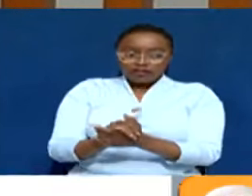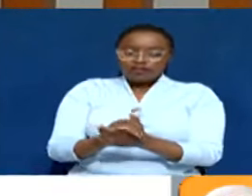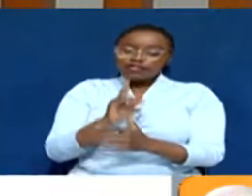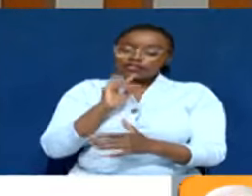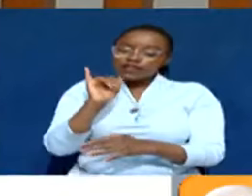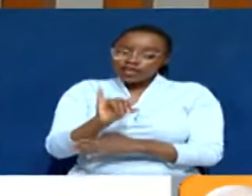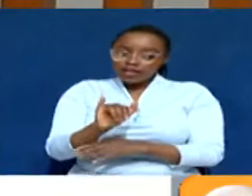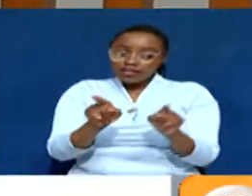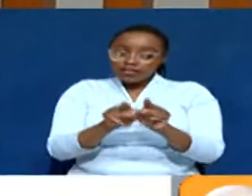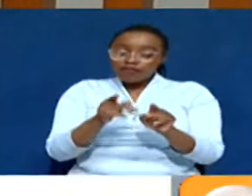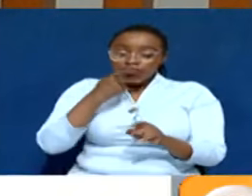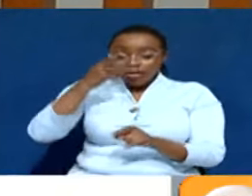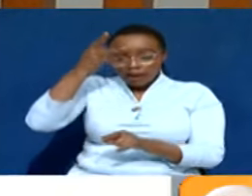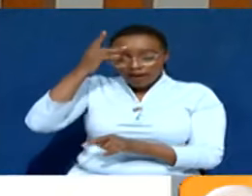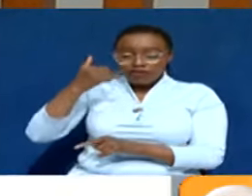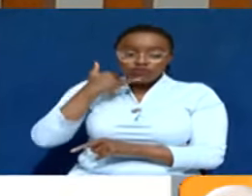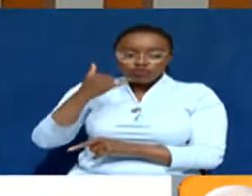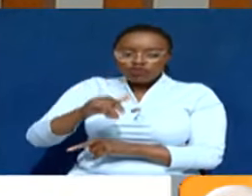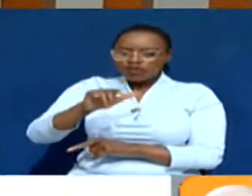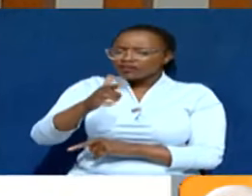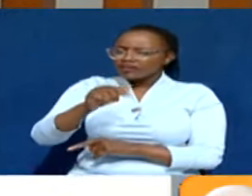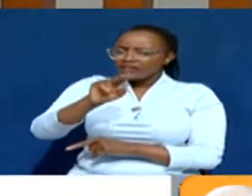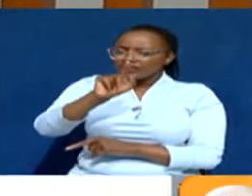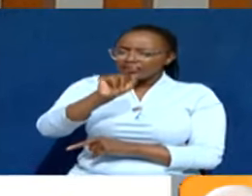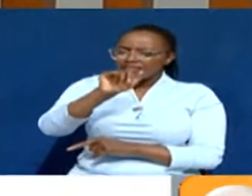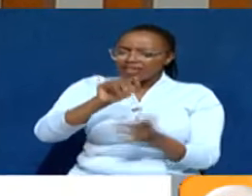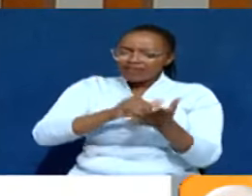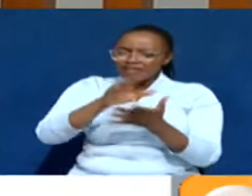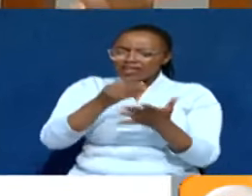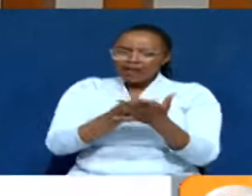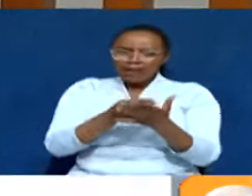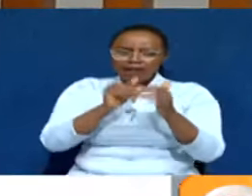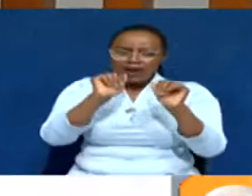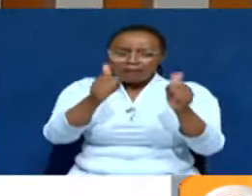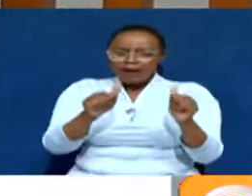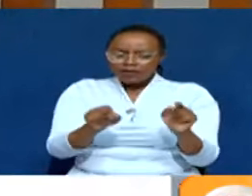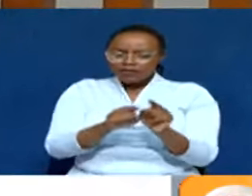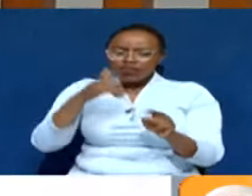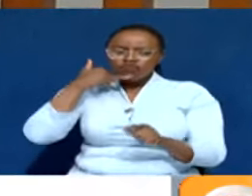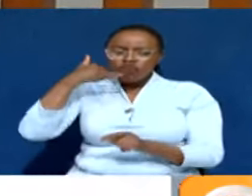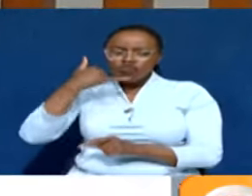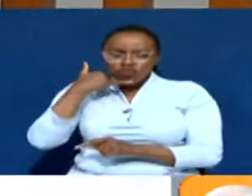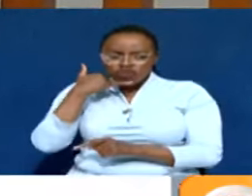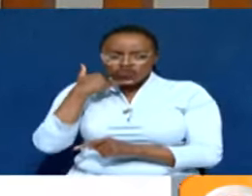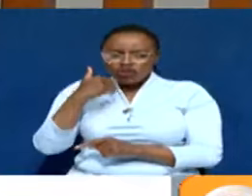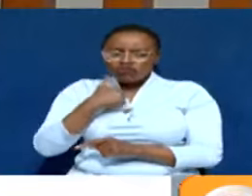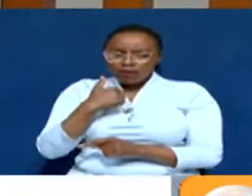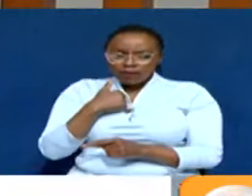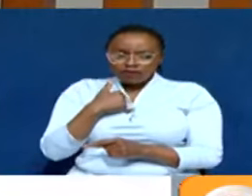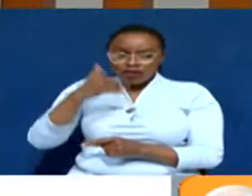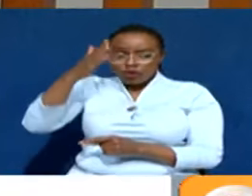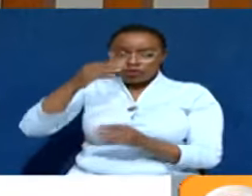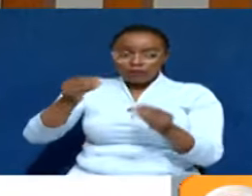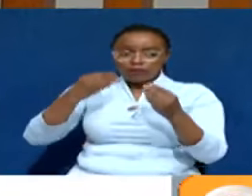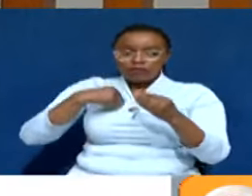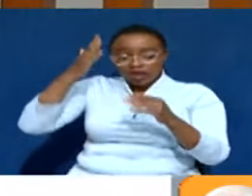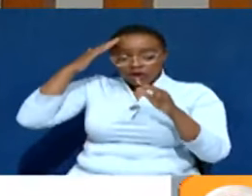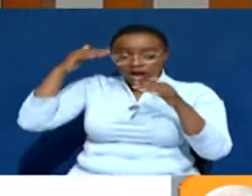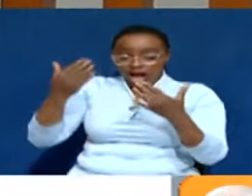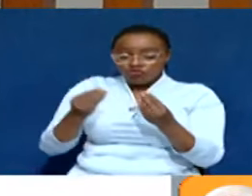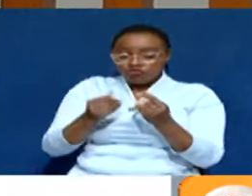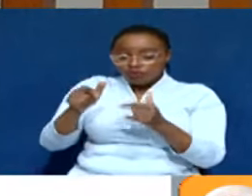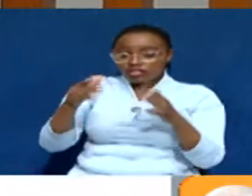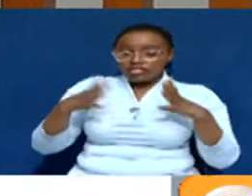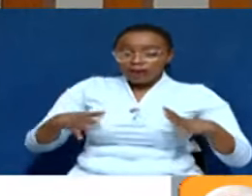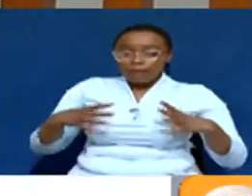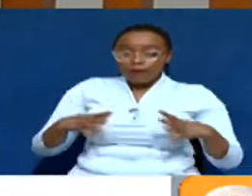hivyo yeye. The parents used to call me, Lona tujongea na Tina, Tina hajatuma pesa. Yes, I used to call her. Na mimi juu, God has gifted me, I know how to handle